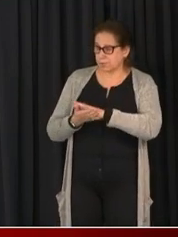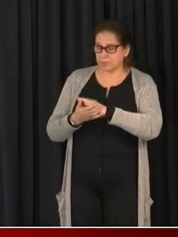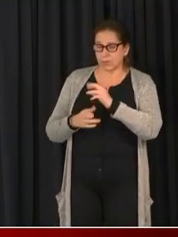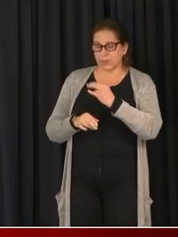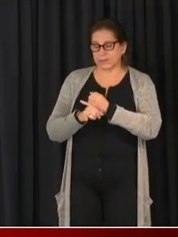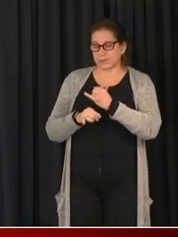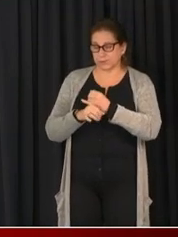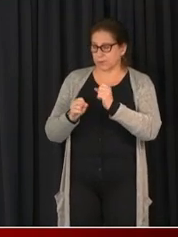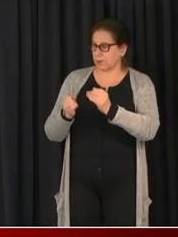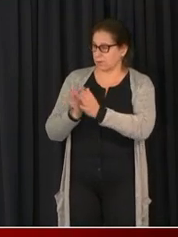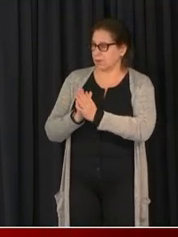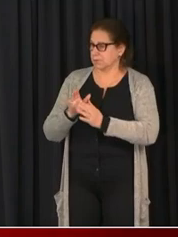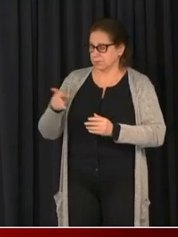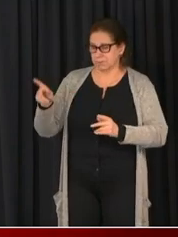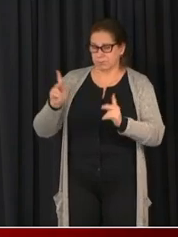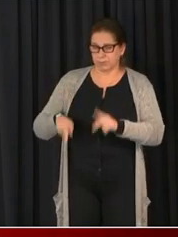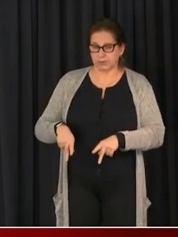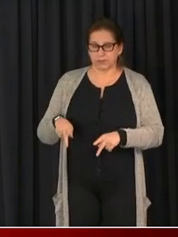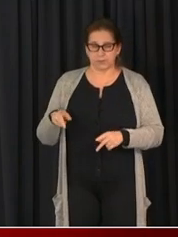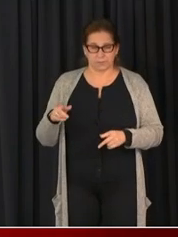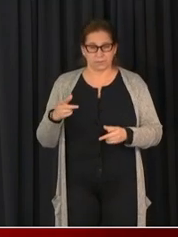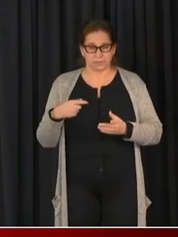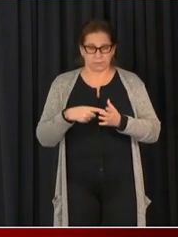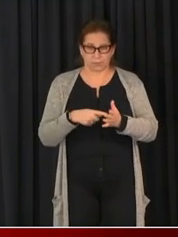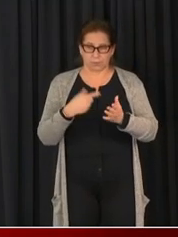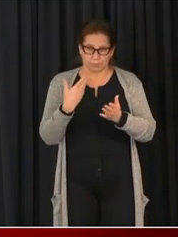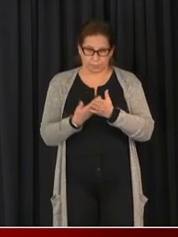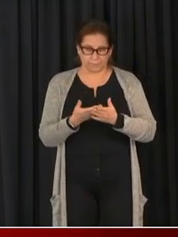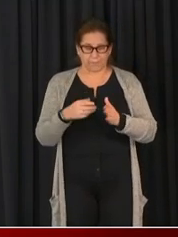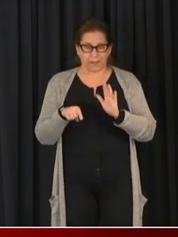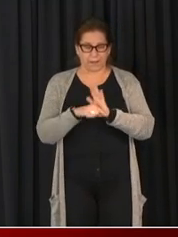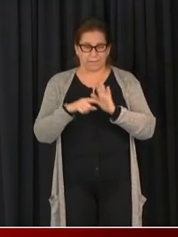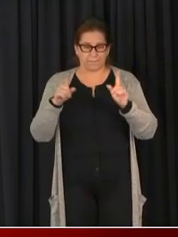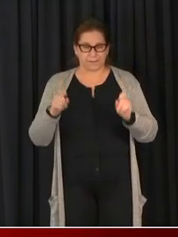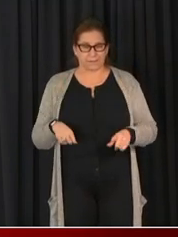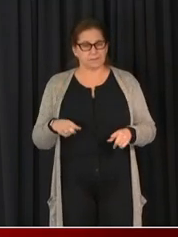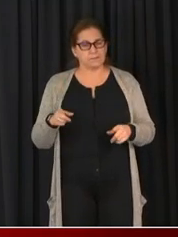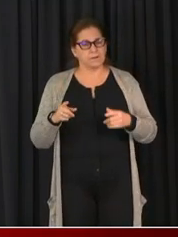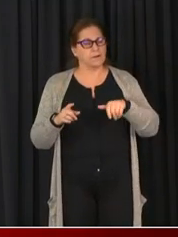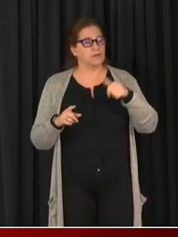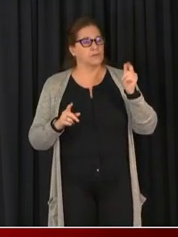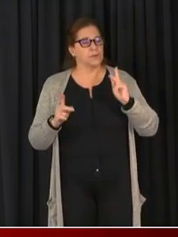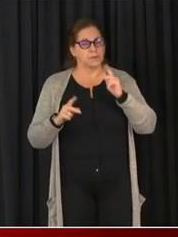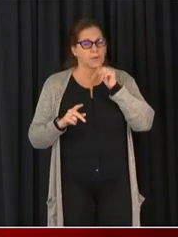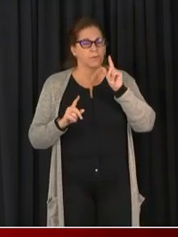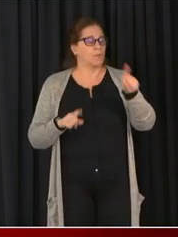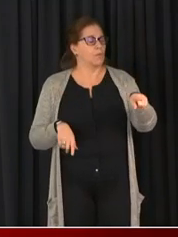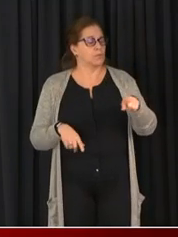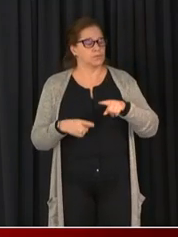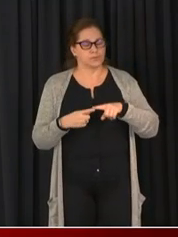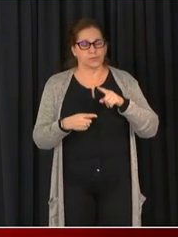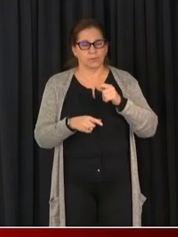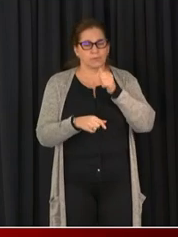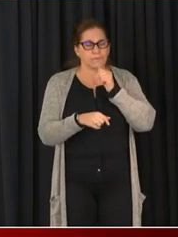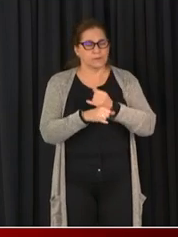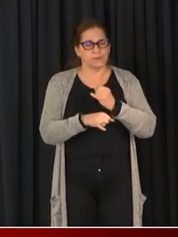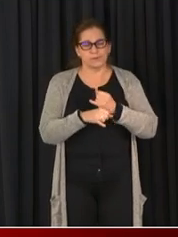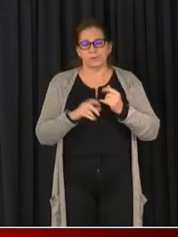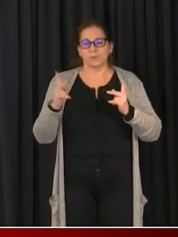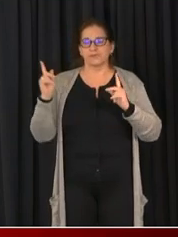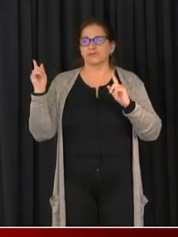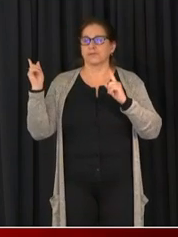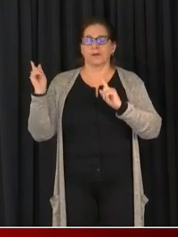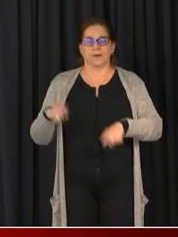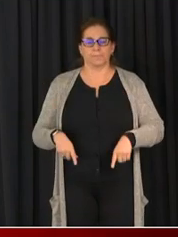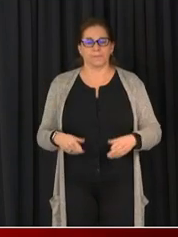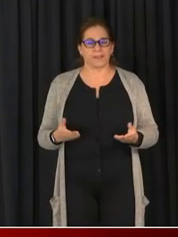request that someone show a negative test result. Yeah. But other than outside of those private institutions, will there be